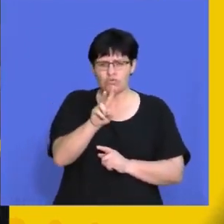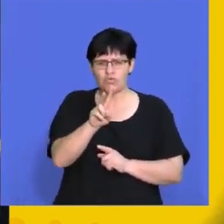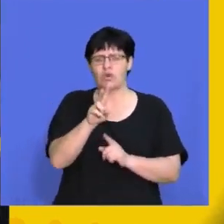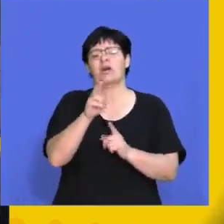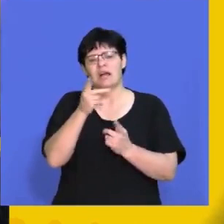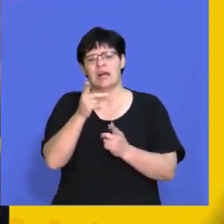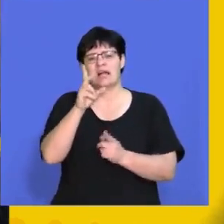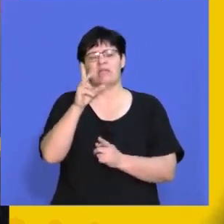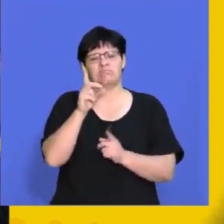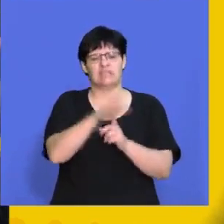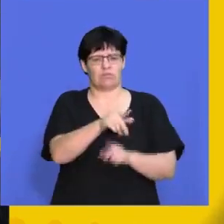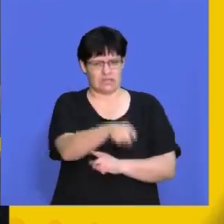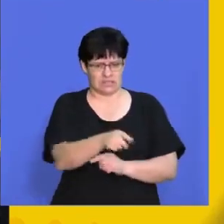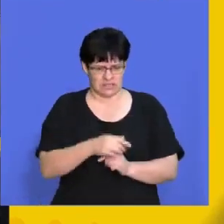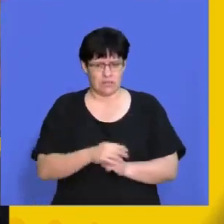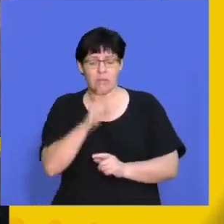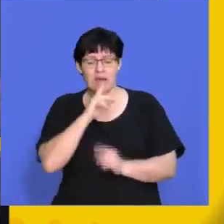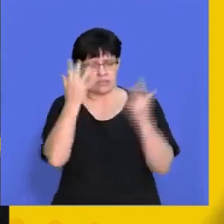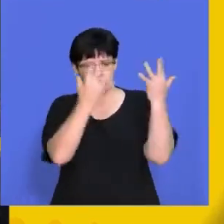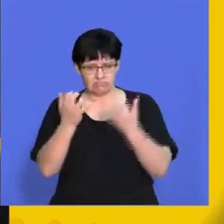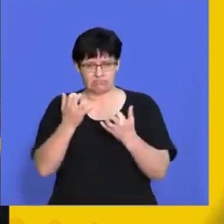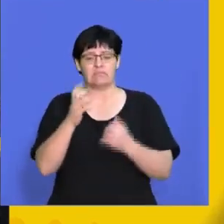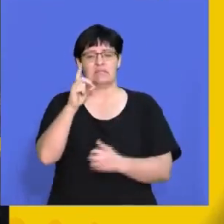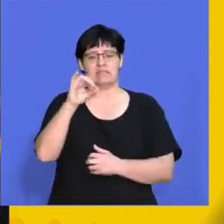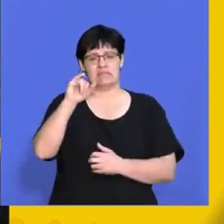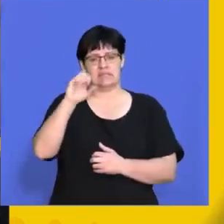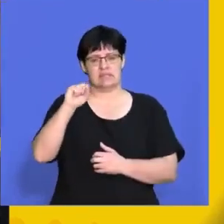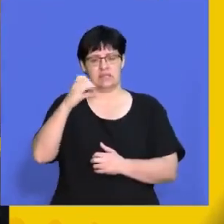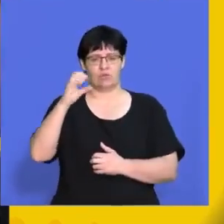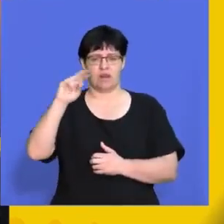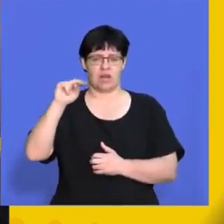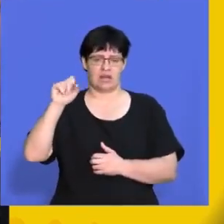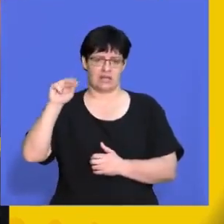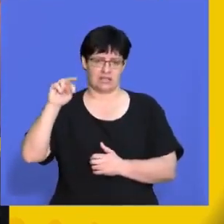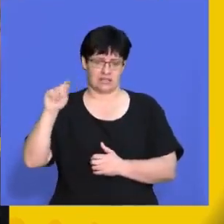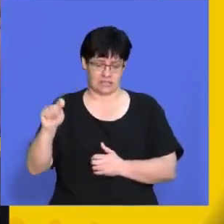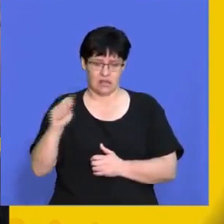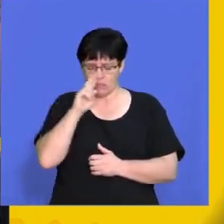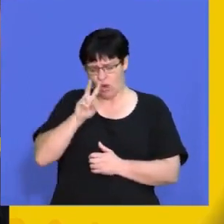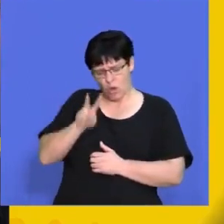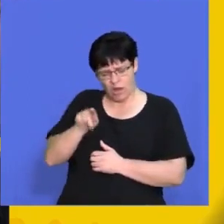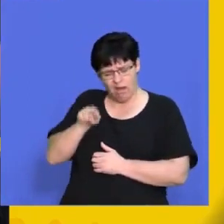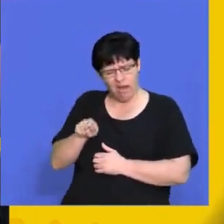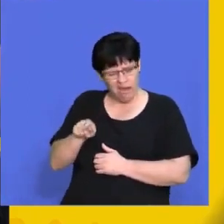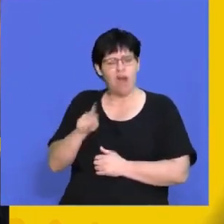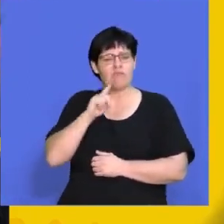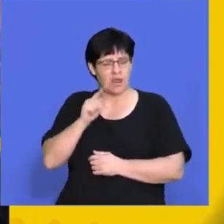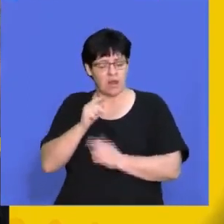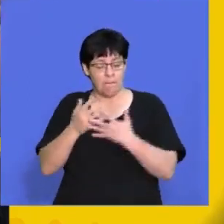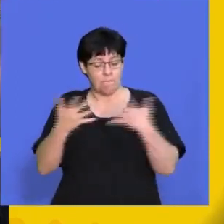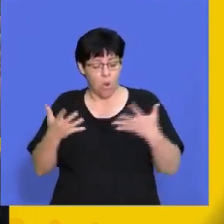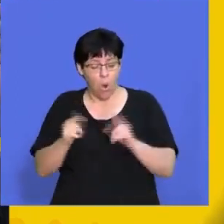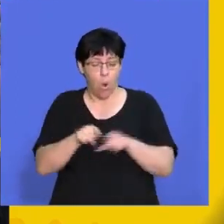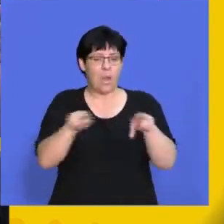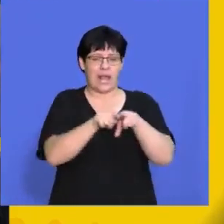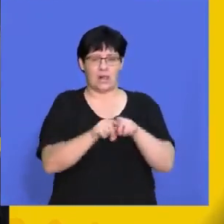discriminant. So really, this is asking us to calculate the discriminant and then to critically look at the discriminant and see whether it is greater than